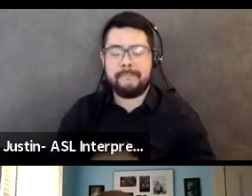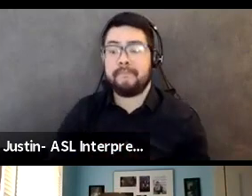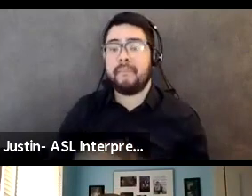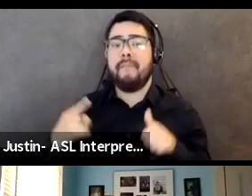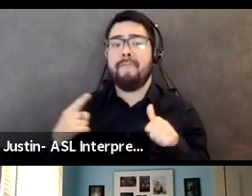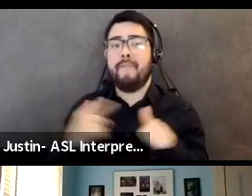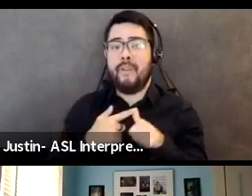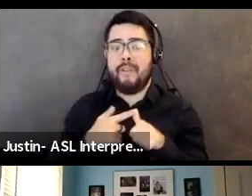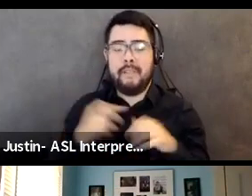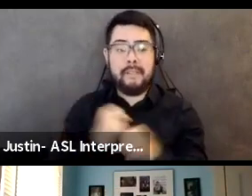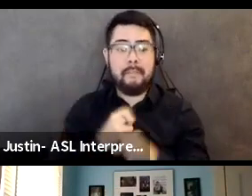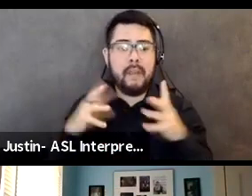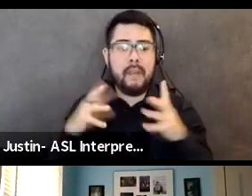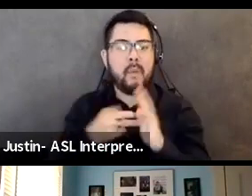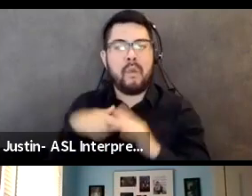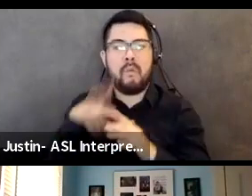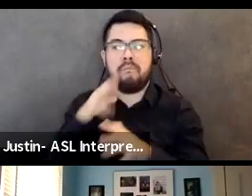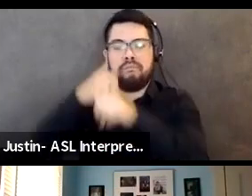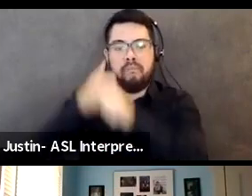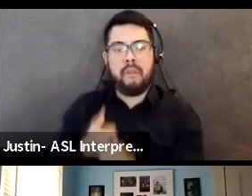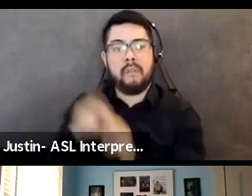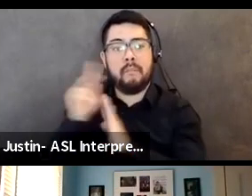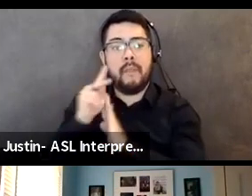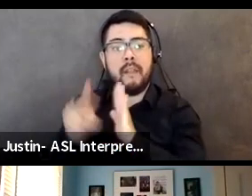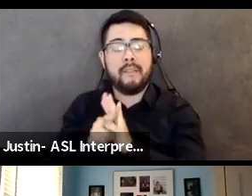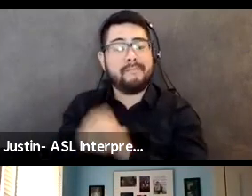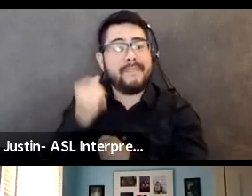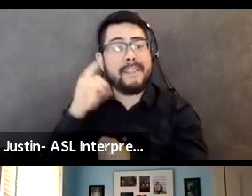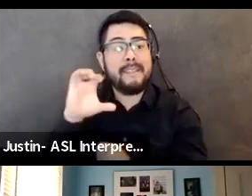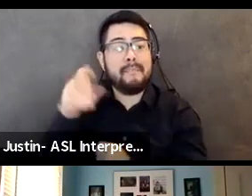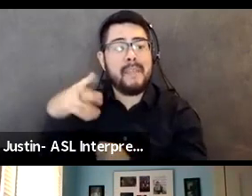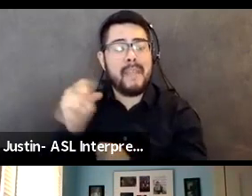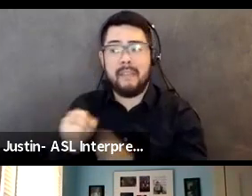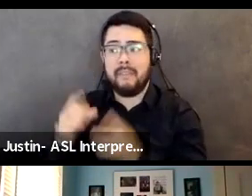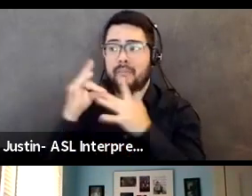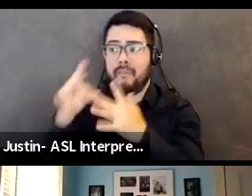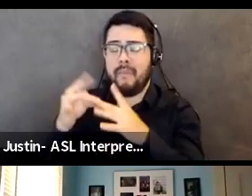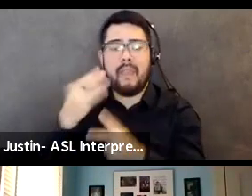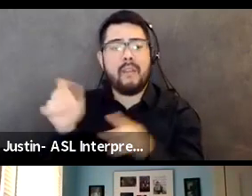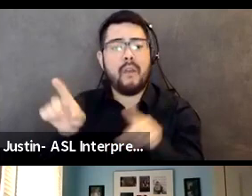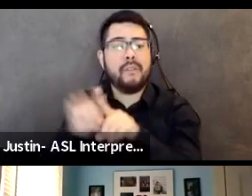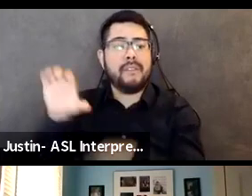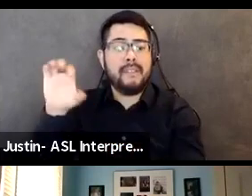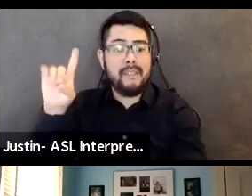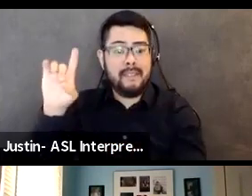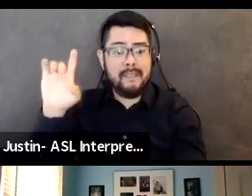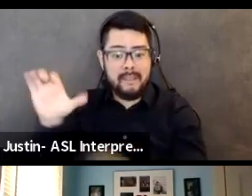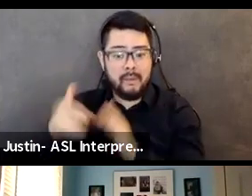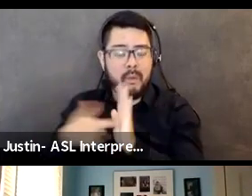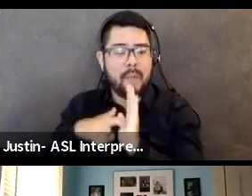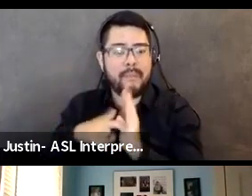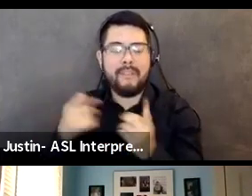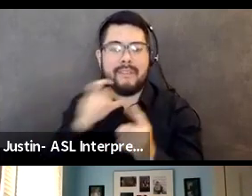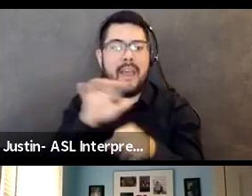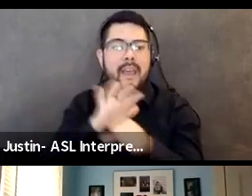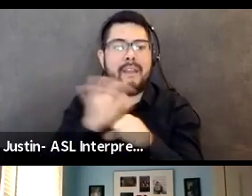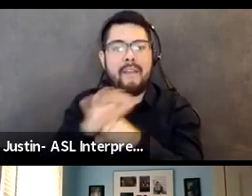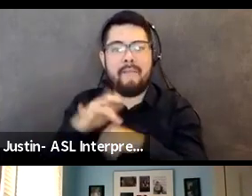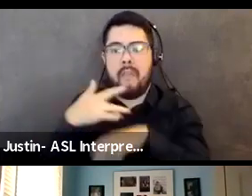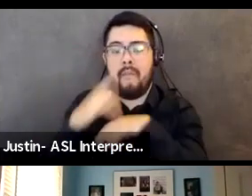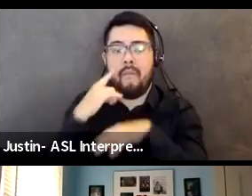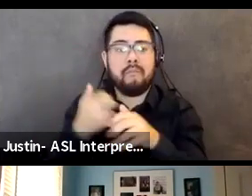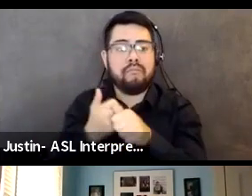expansion would bring us into compliance given cps guidelines and cdc requirements there's not enough room for safe distancing